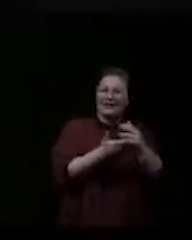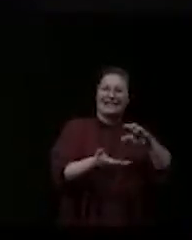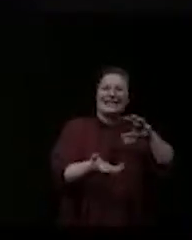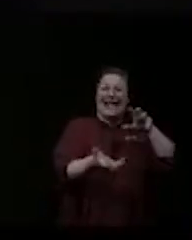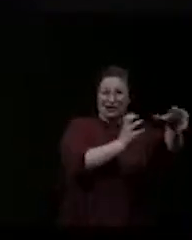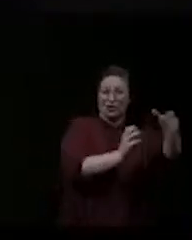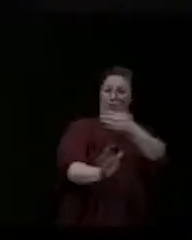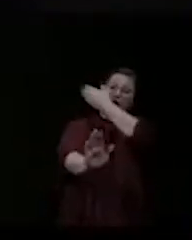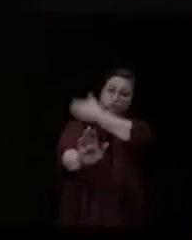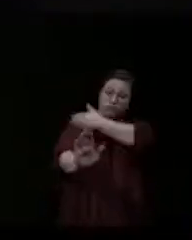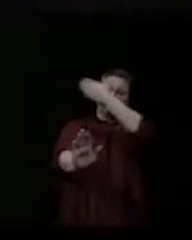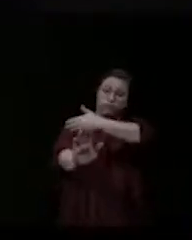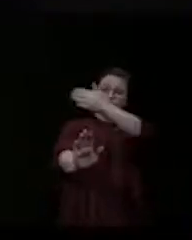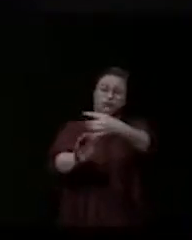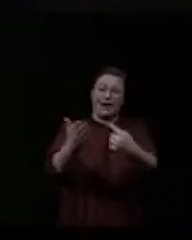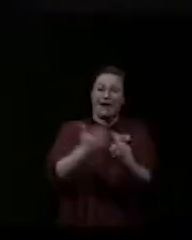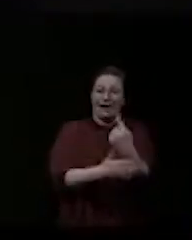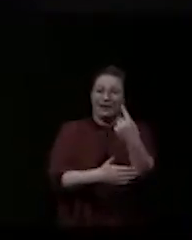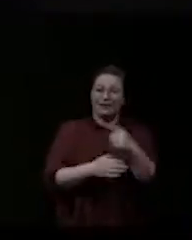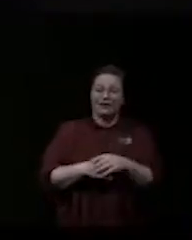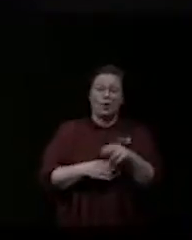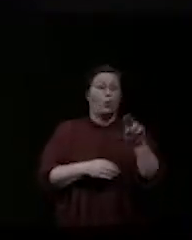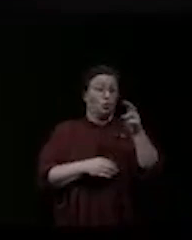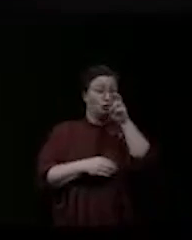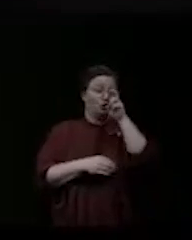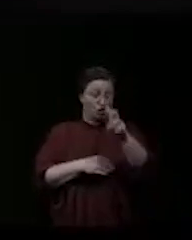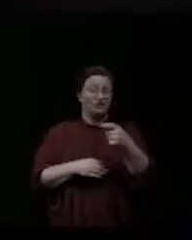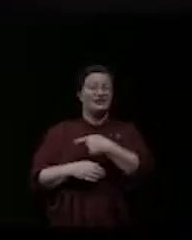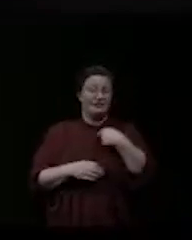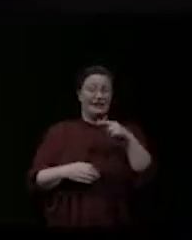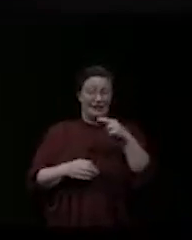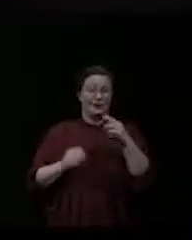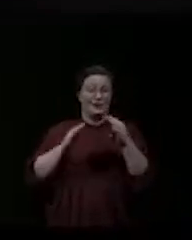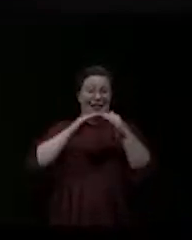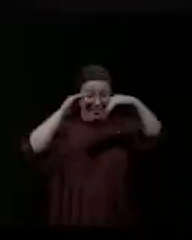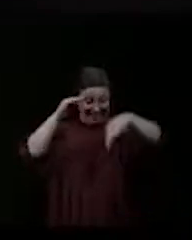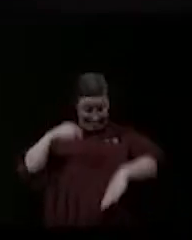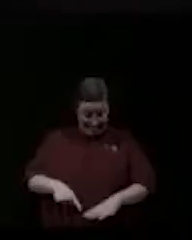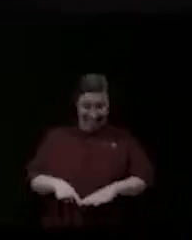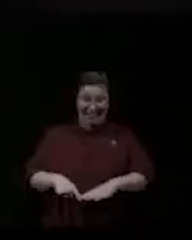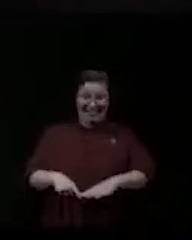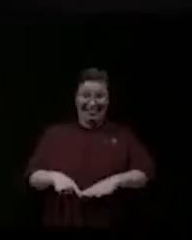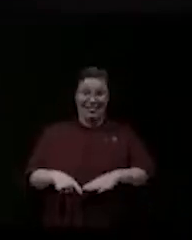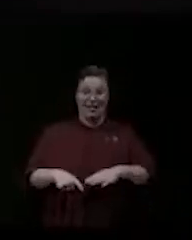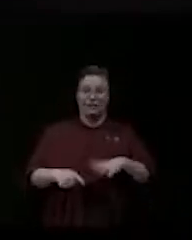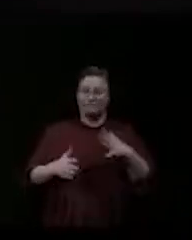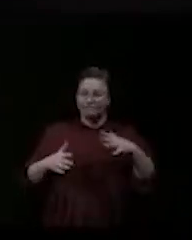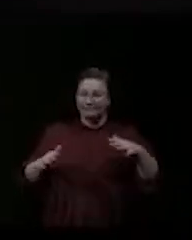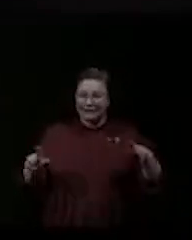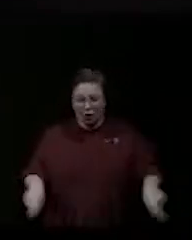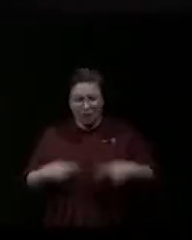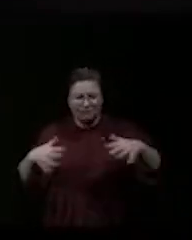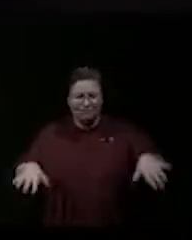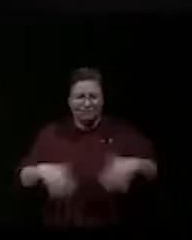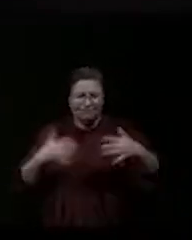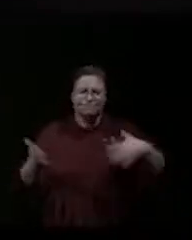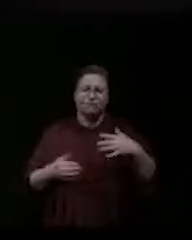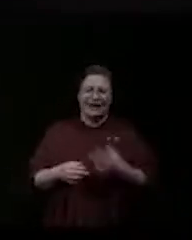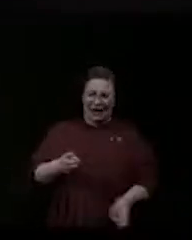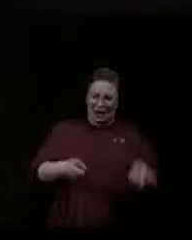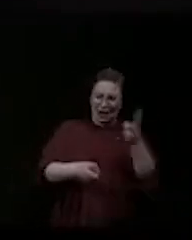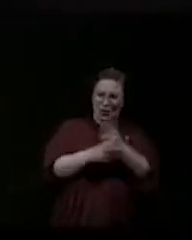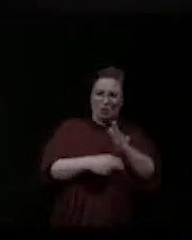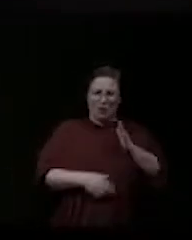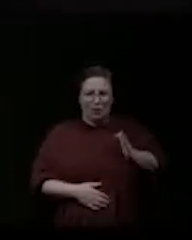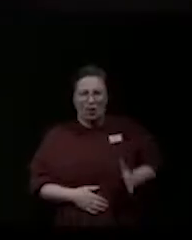It is undeniable that we are in one of those troughs now, where deadly conflict, double standards,